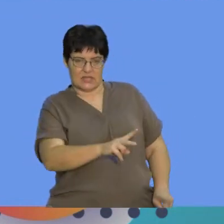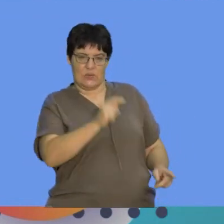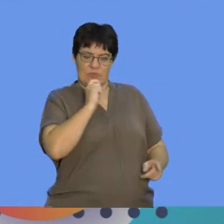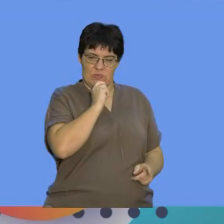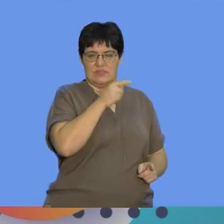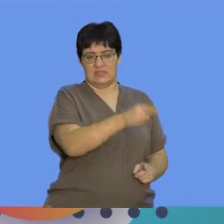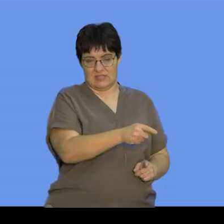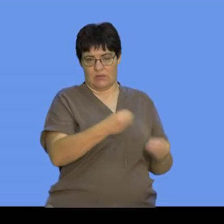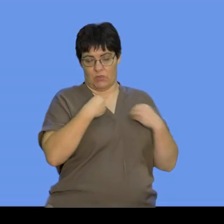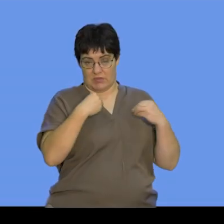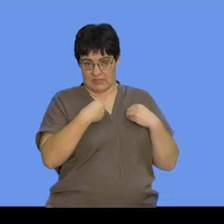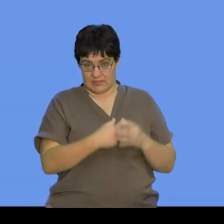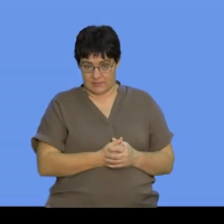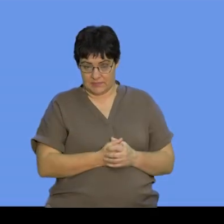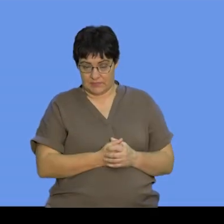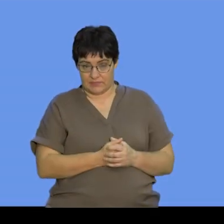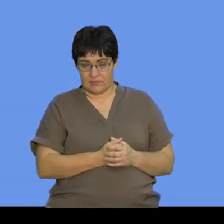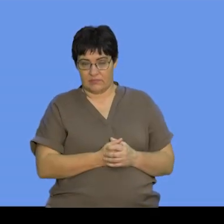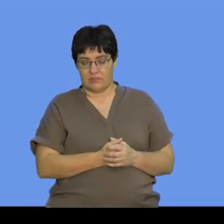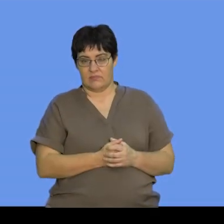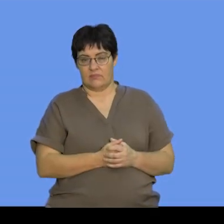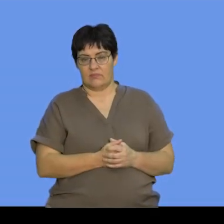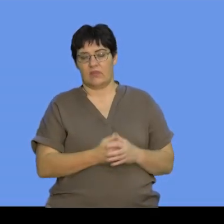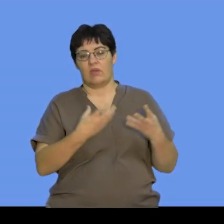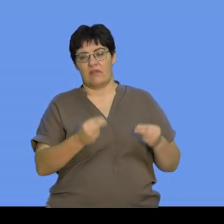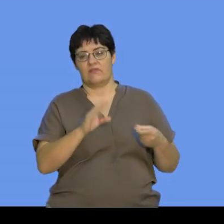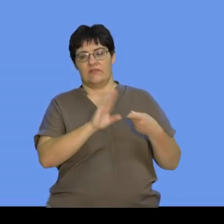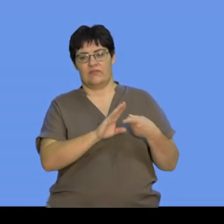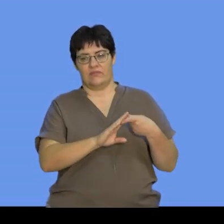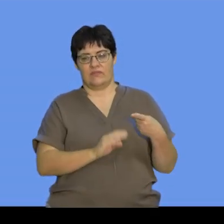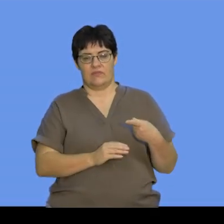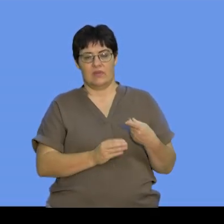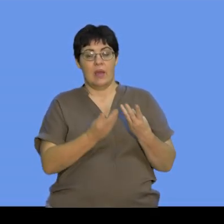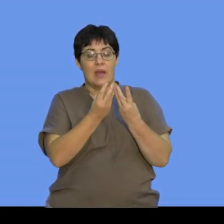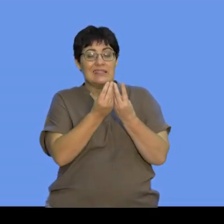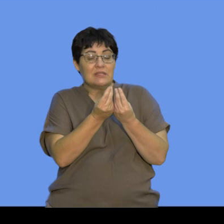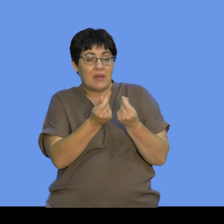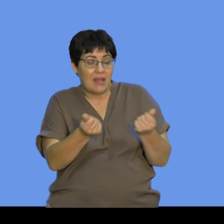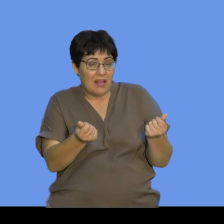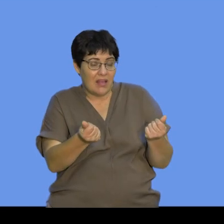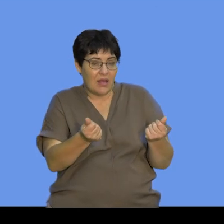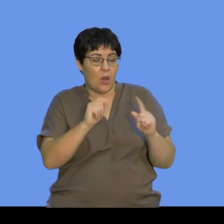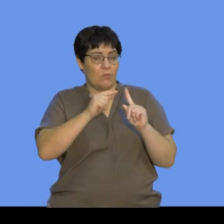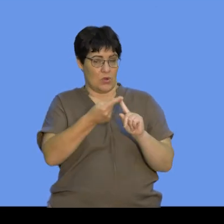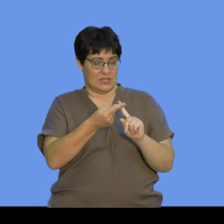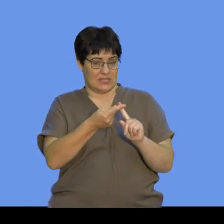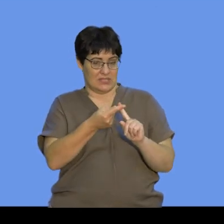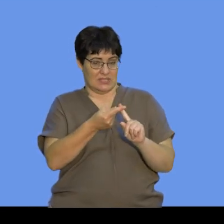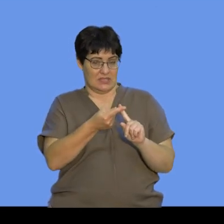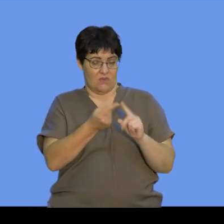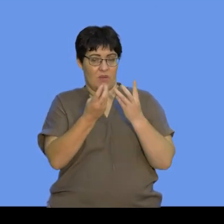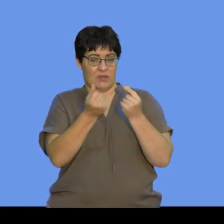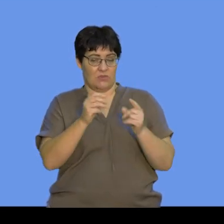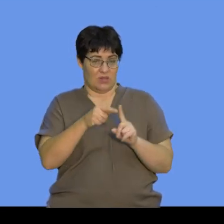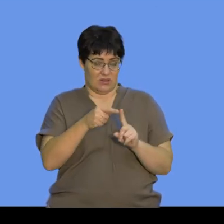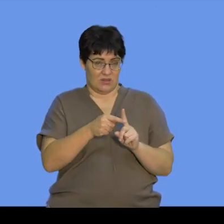up that type of material. So we have got, number one, we've got the melting point of a material or a substance, okay? This is the